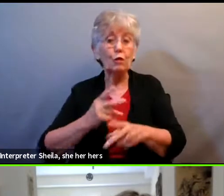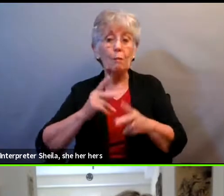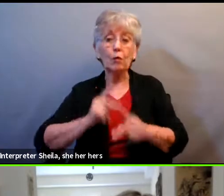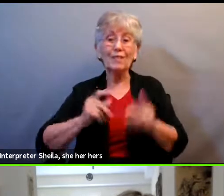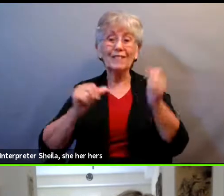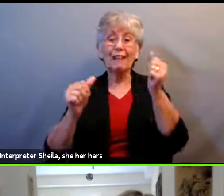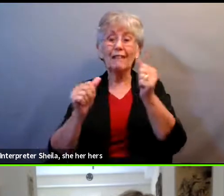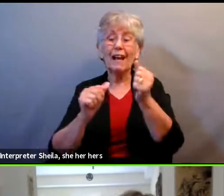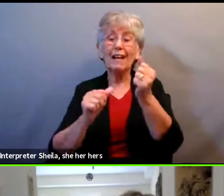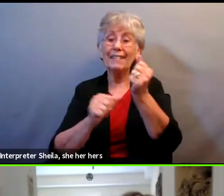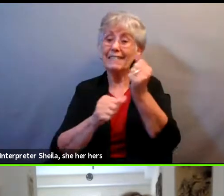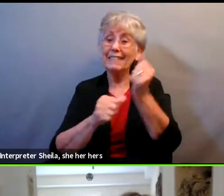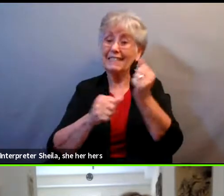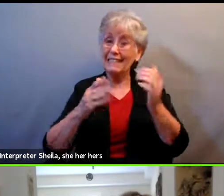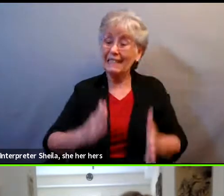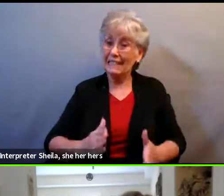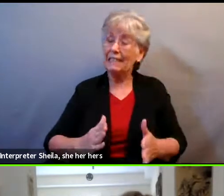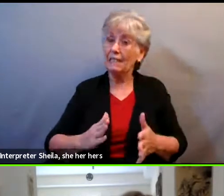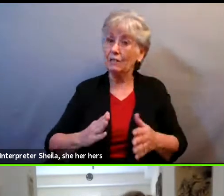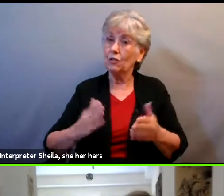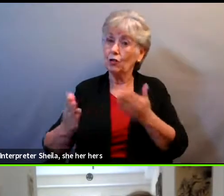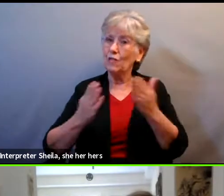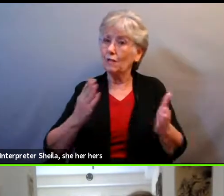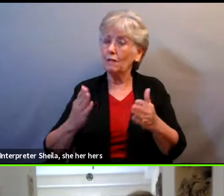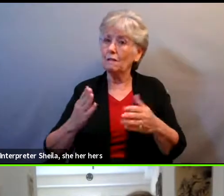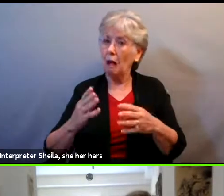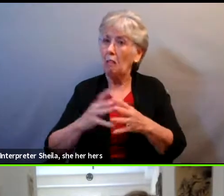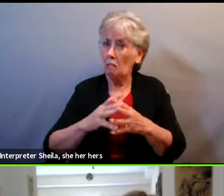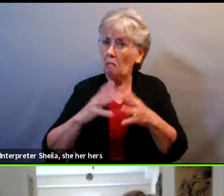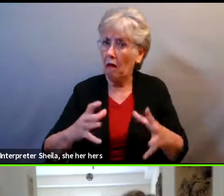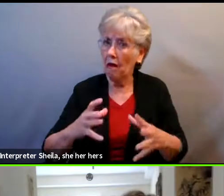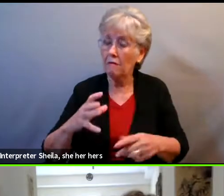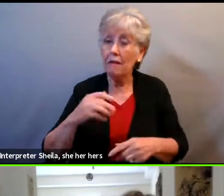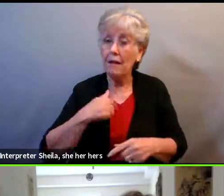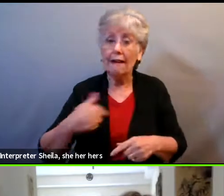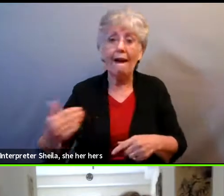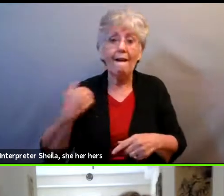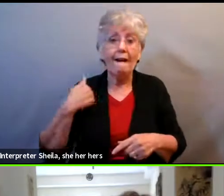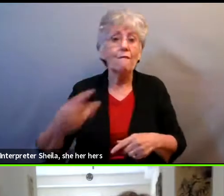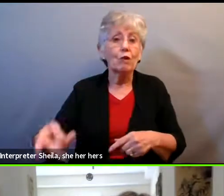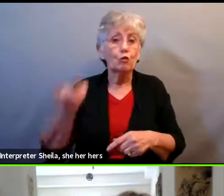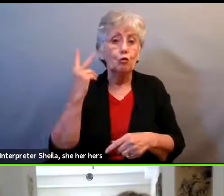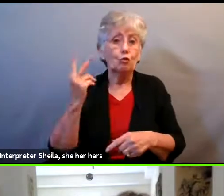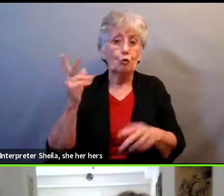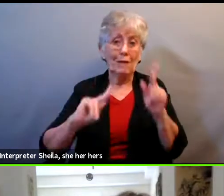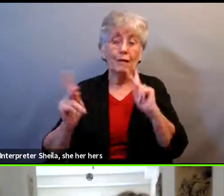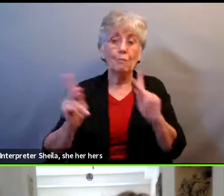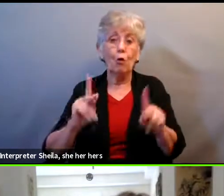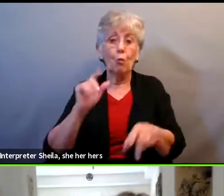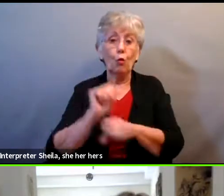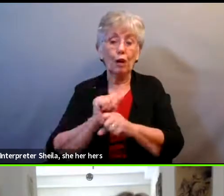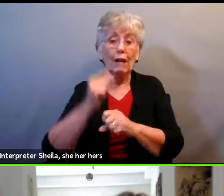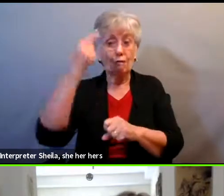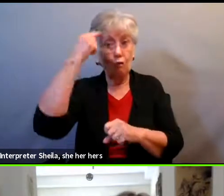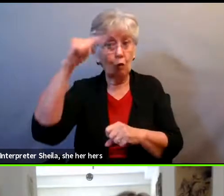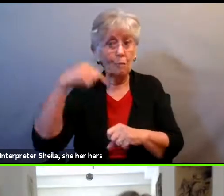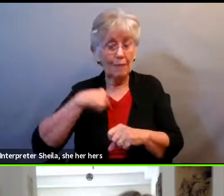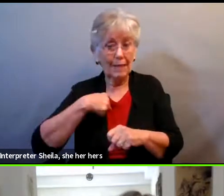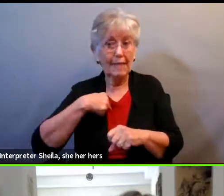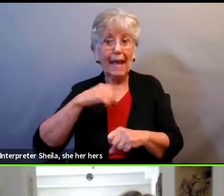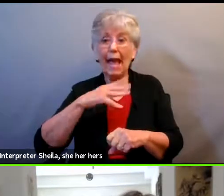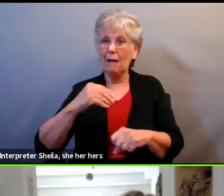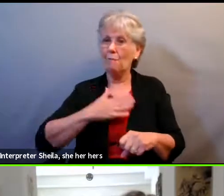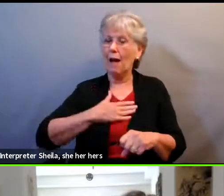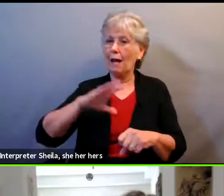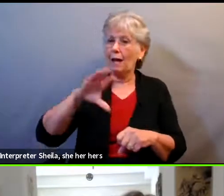pretty significantly, and I have two people who work for me in my company, Judy